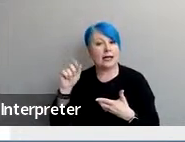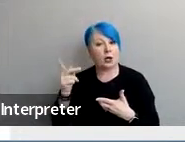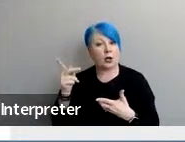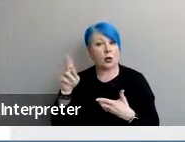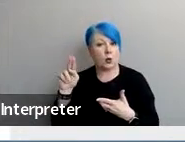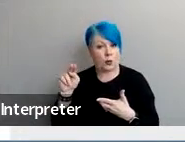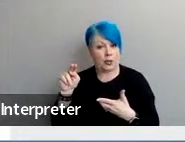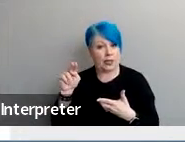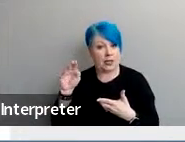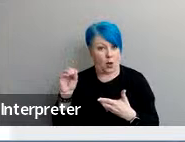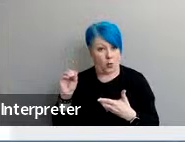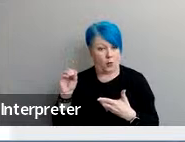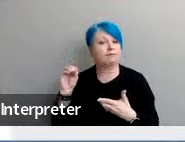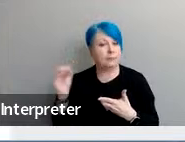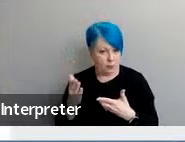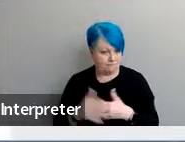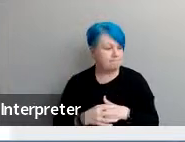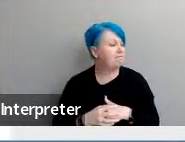Here. Would,